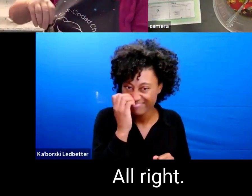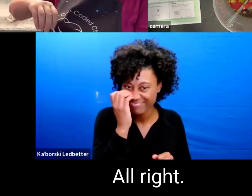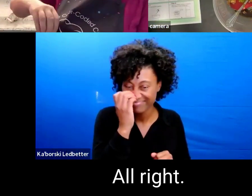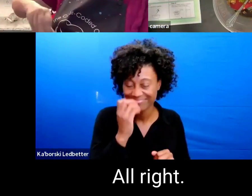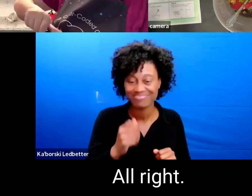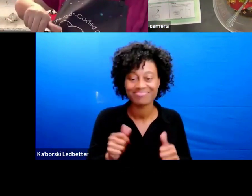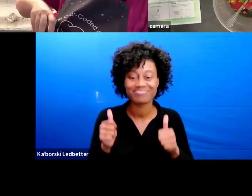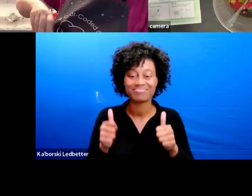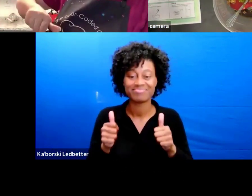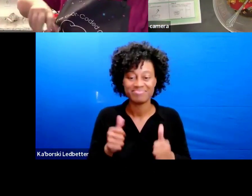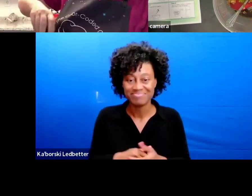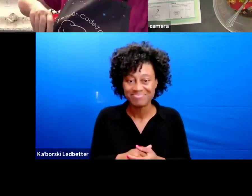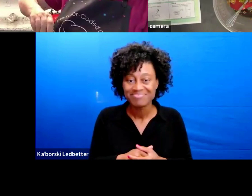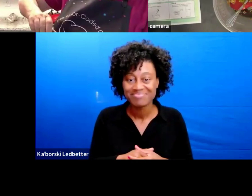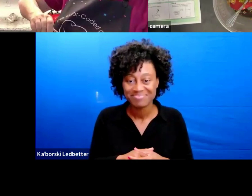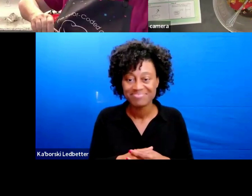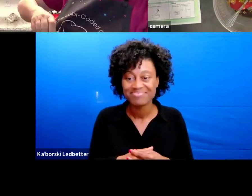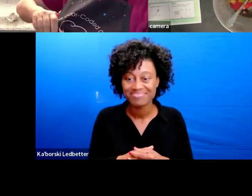All right.